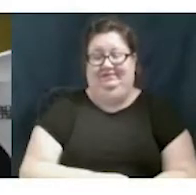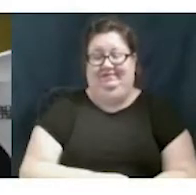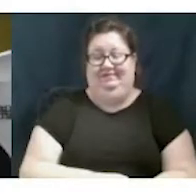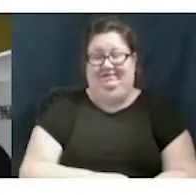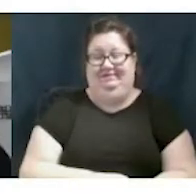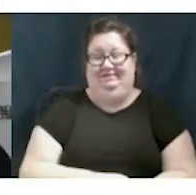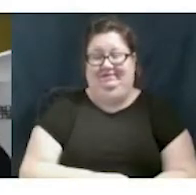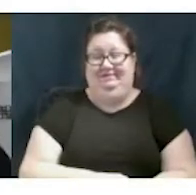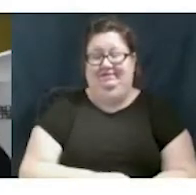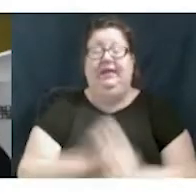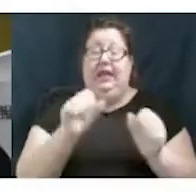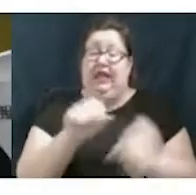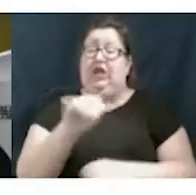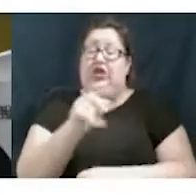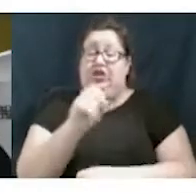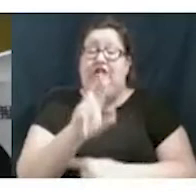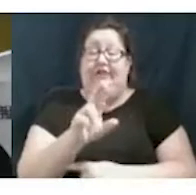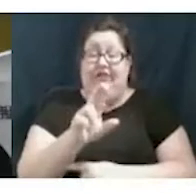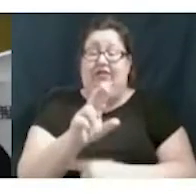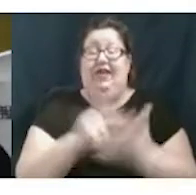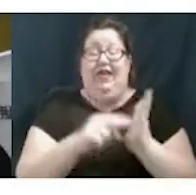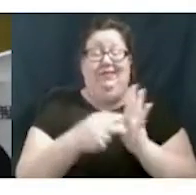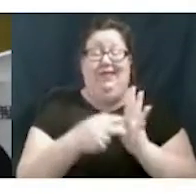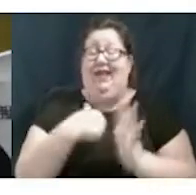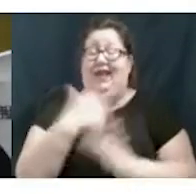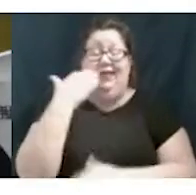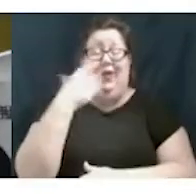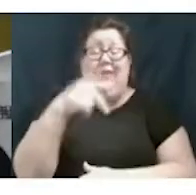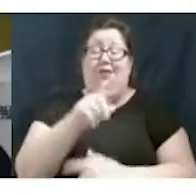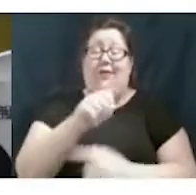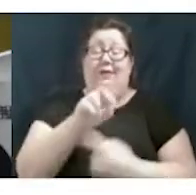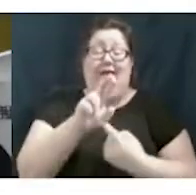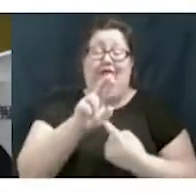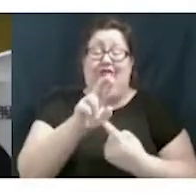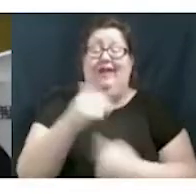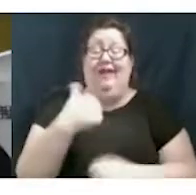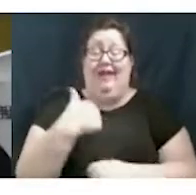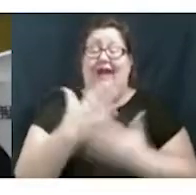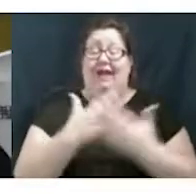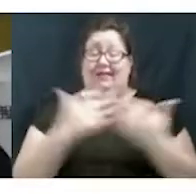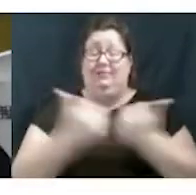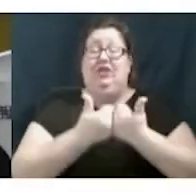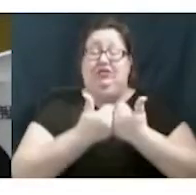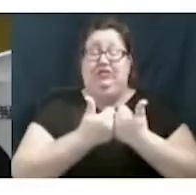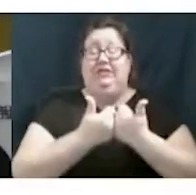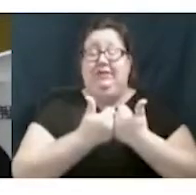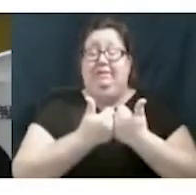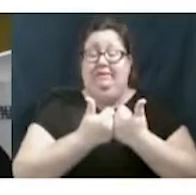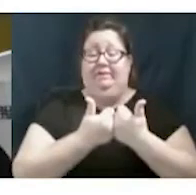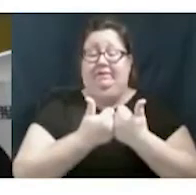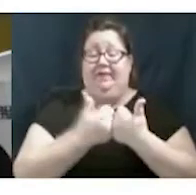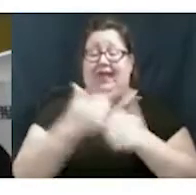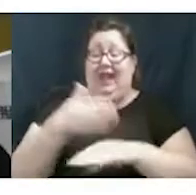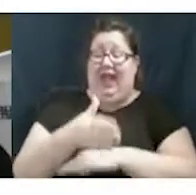It could, Jennifer. I mean, I know it's, Premiere has some challenges, and we know After Effects